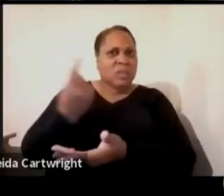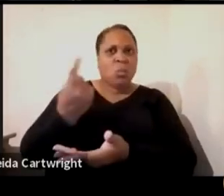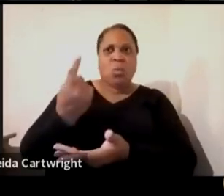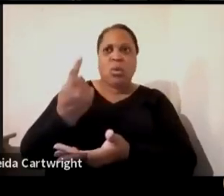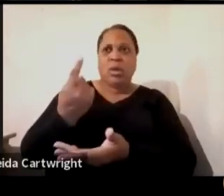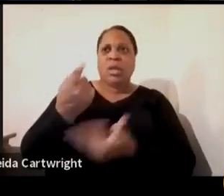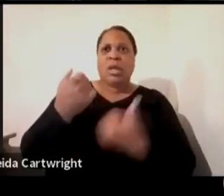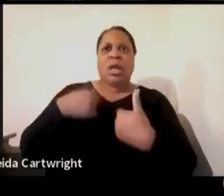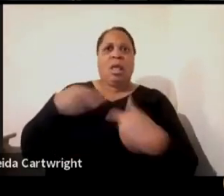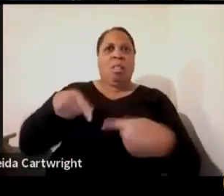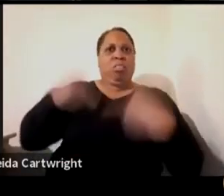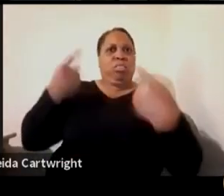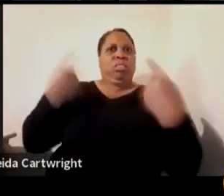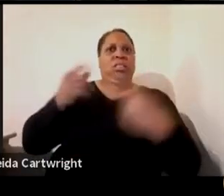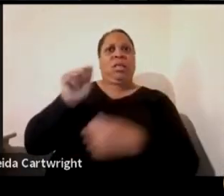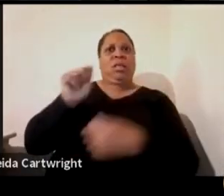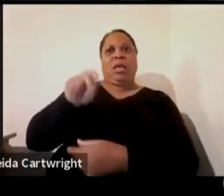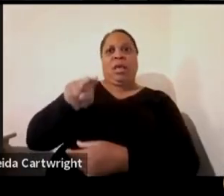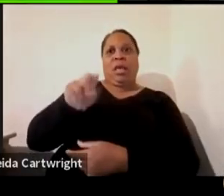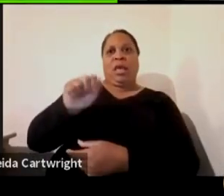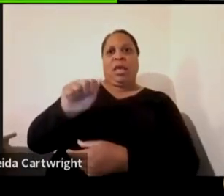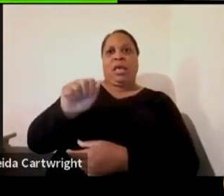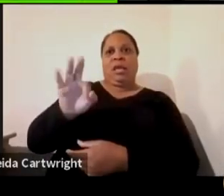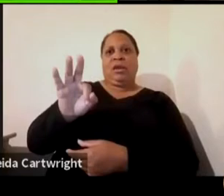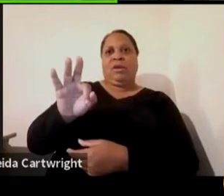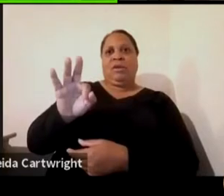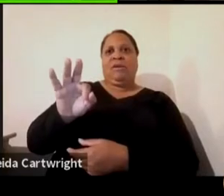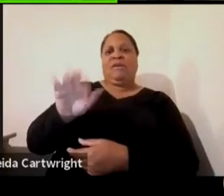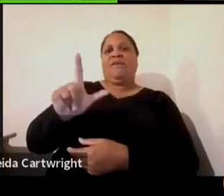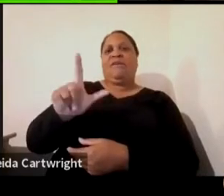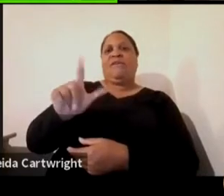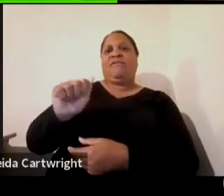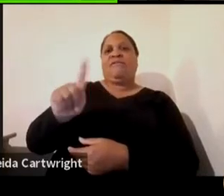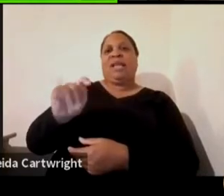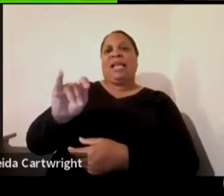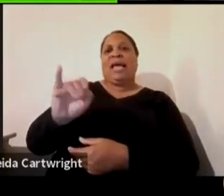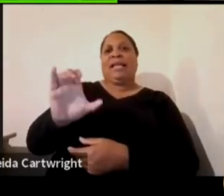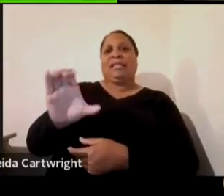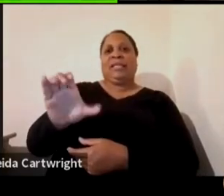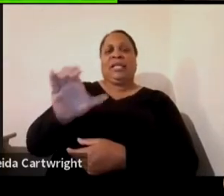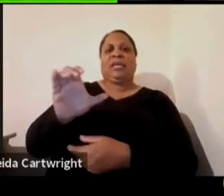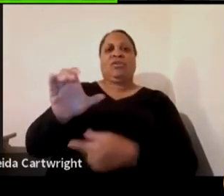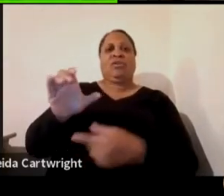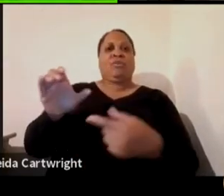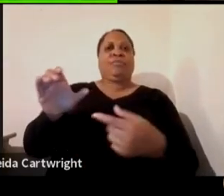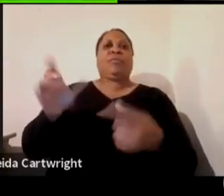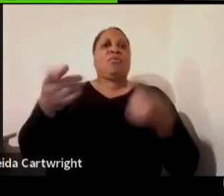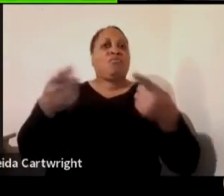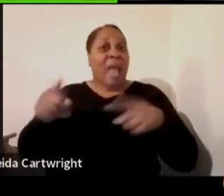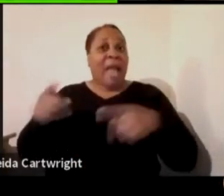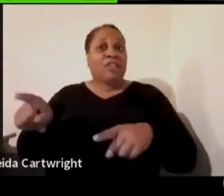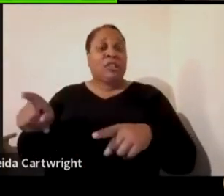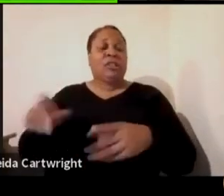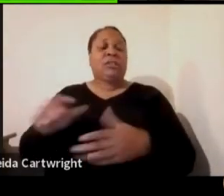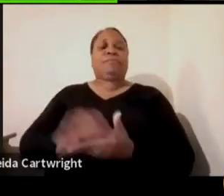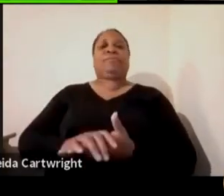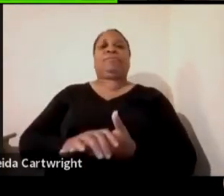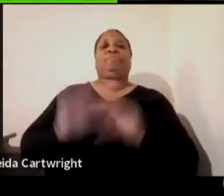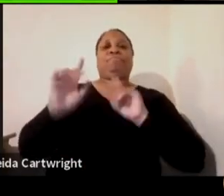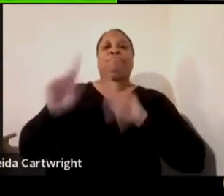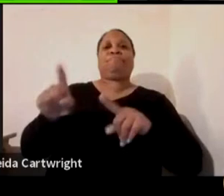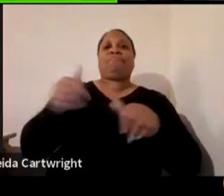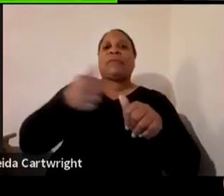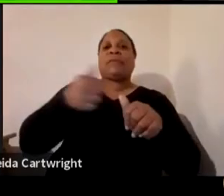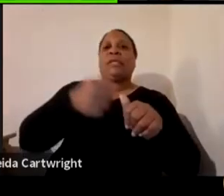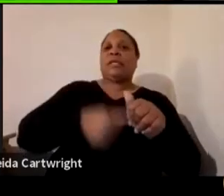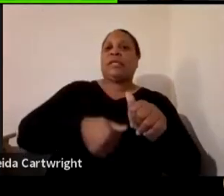anaphylactic reaction? So at each vaccination site, there is an emergency plan